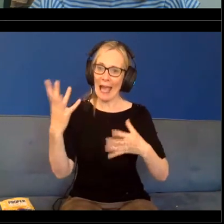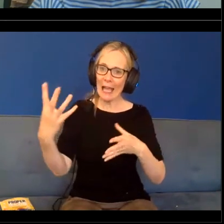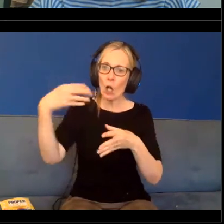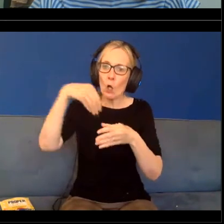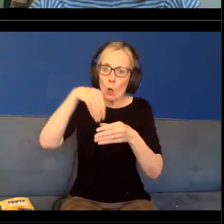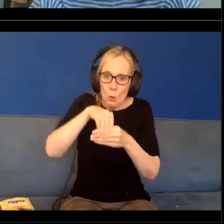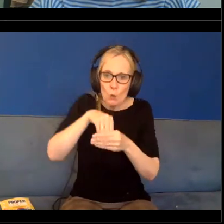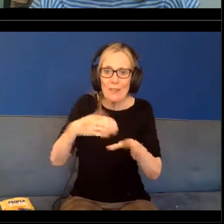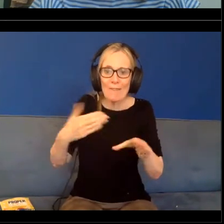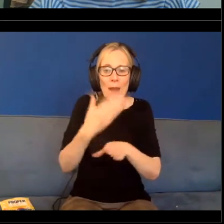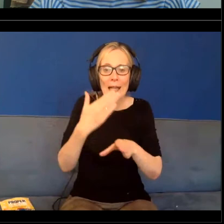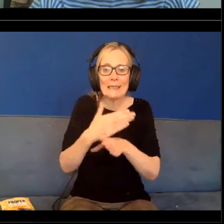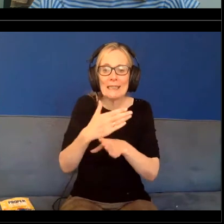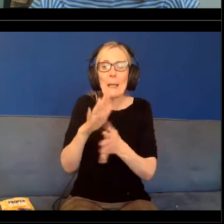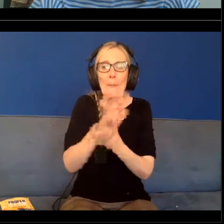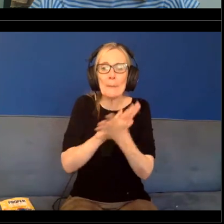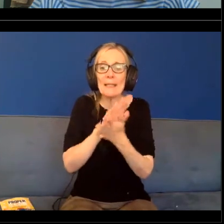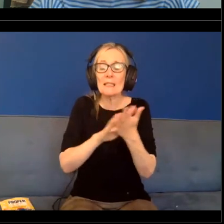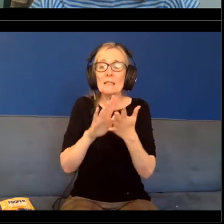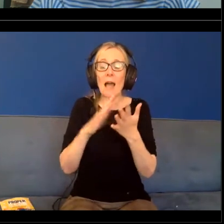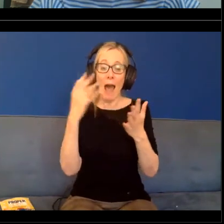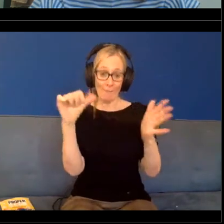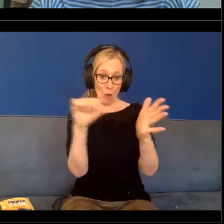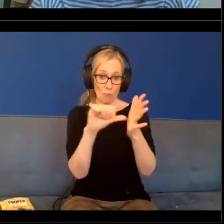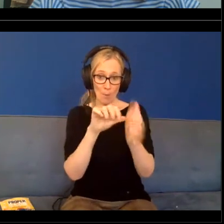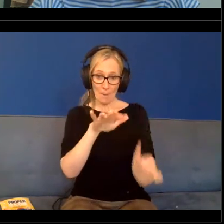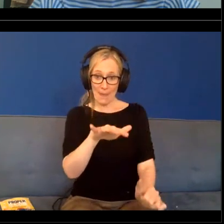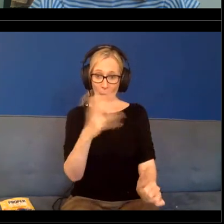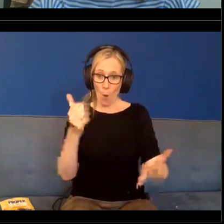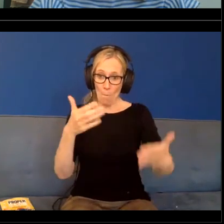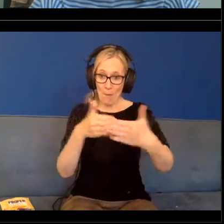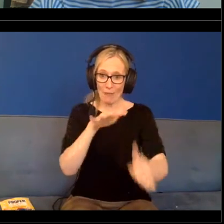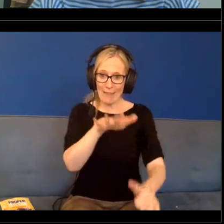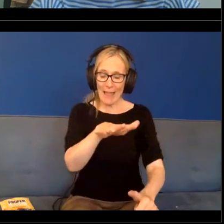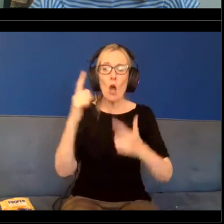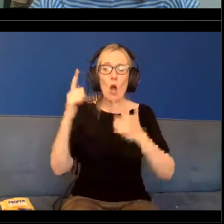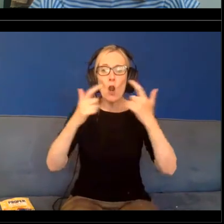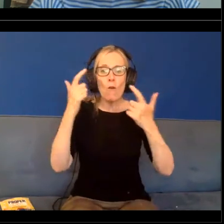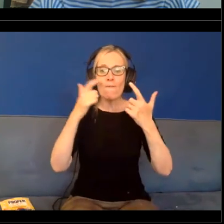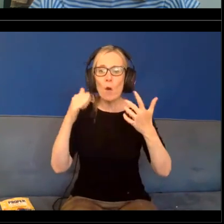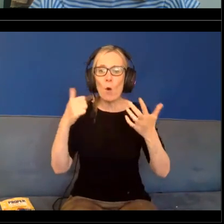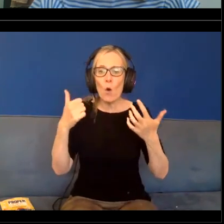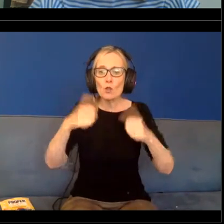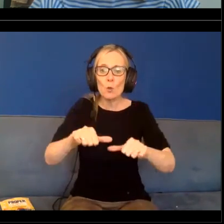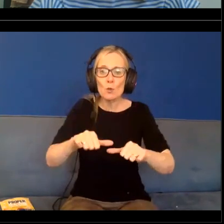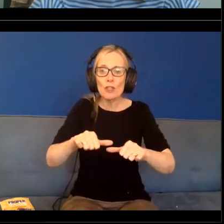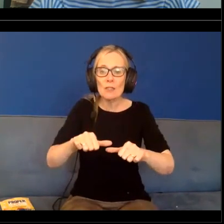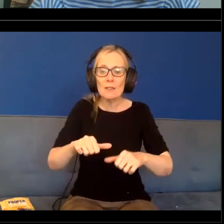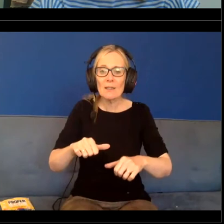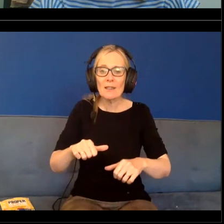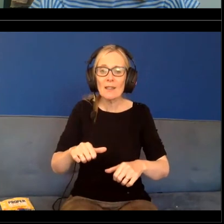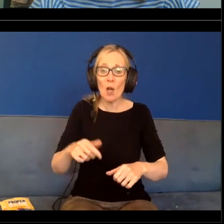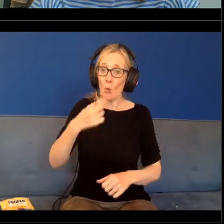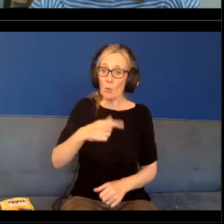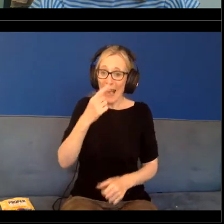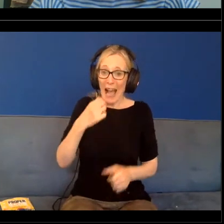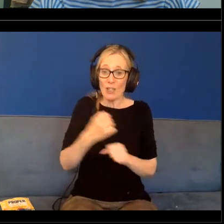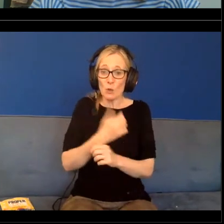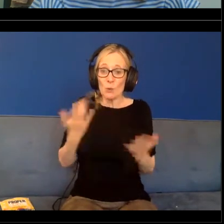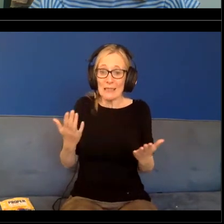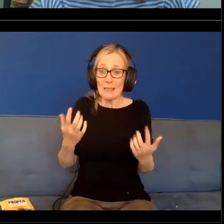for a solution around a problem or a barrier. So it's not that we can't do it or don't want to do it. What